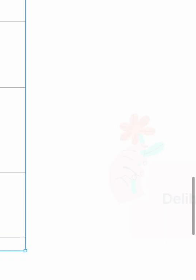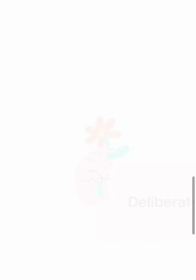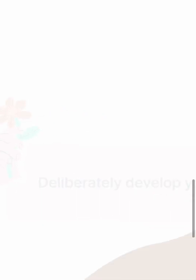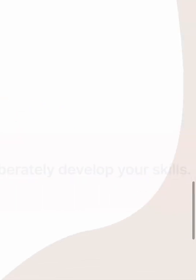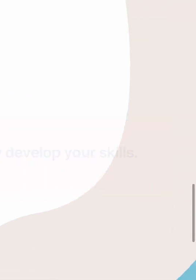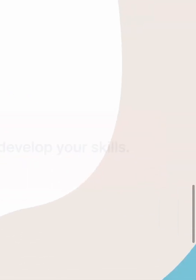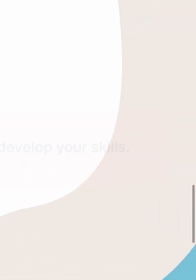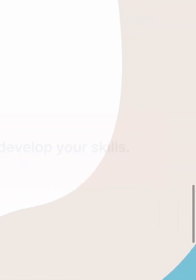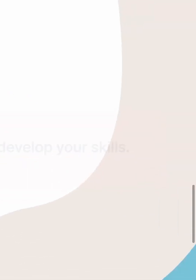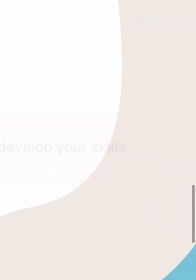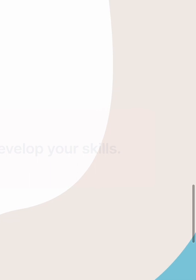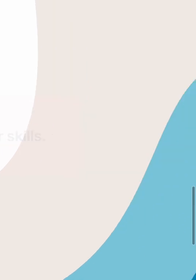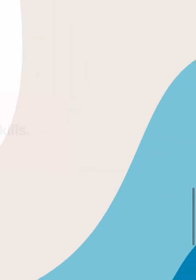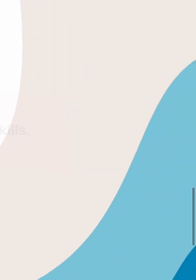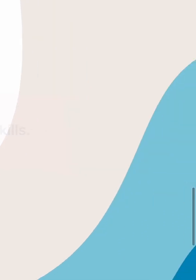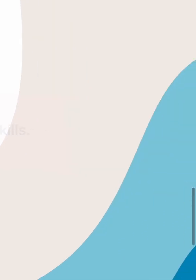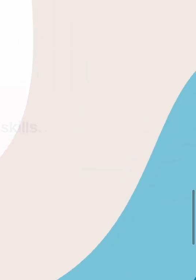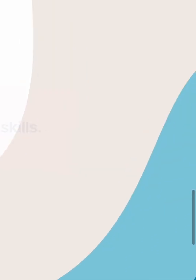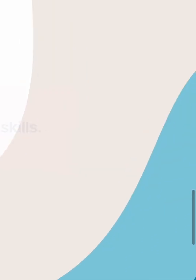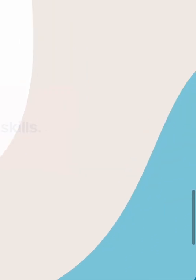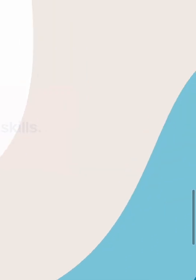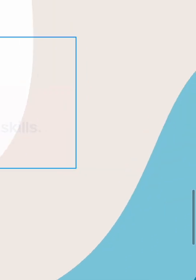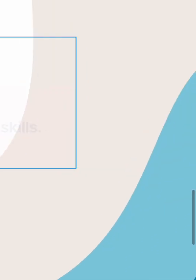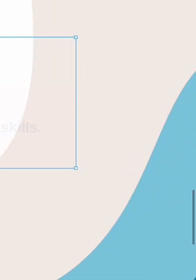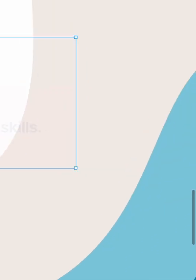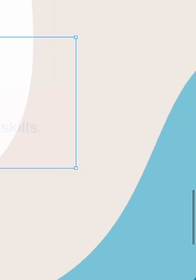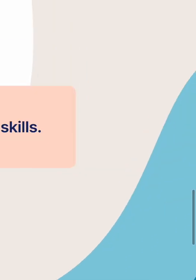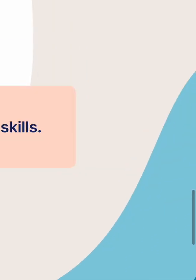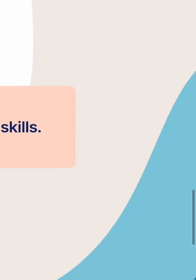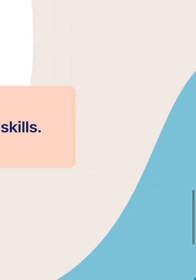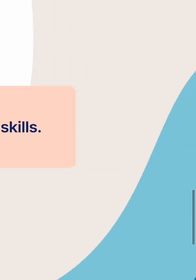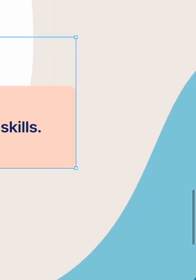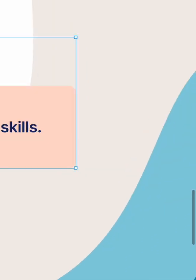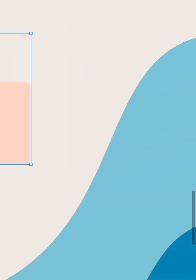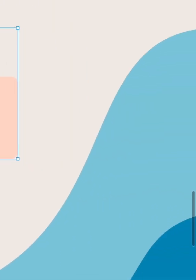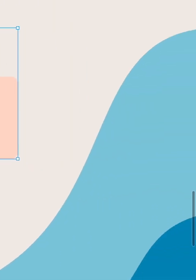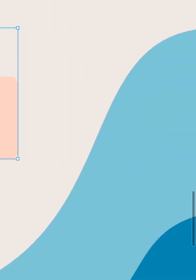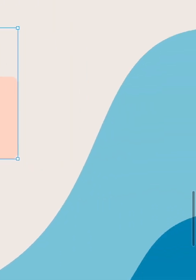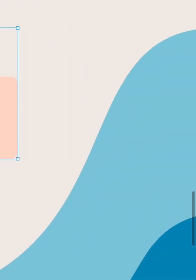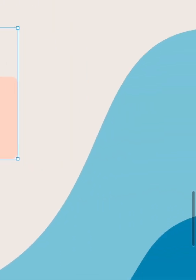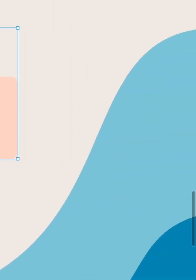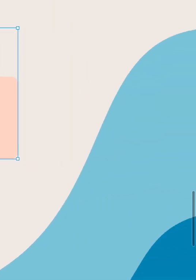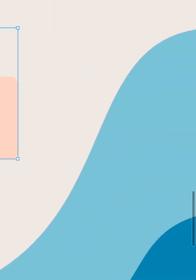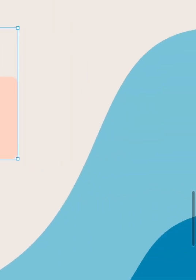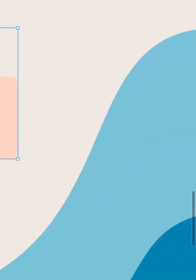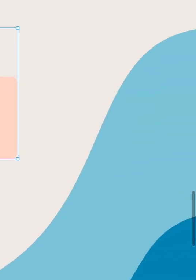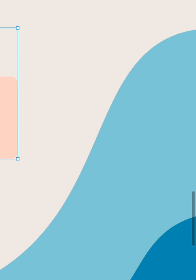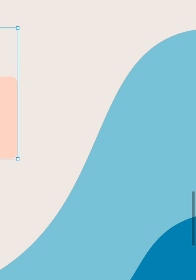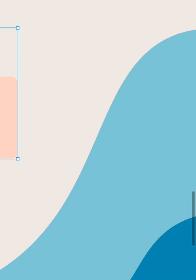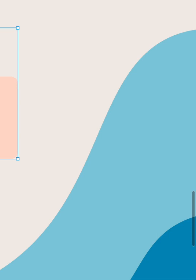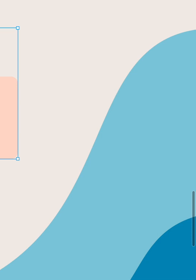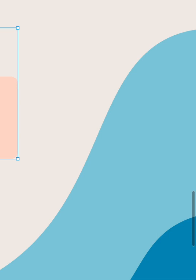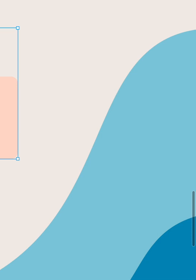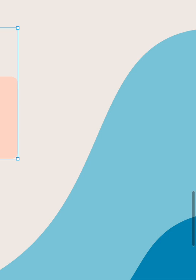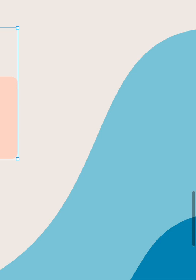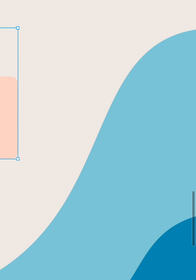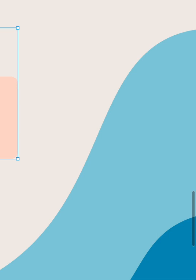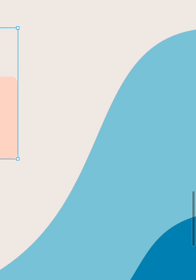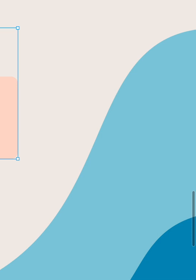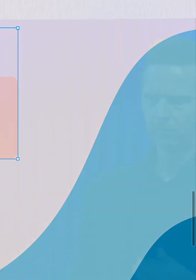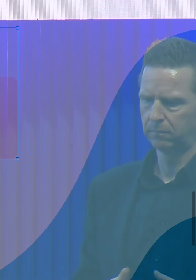at this as your formula. I'll give you the components, and sort of like the formula. You have to do